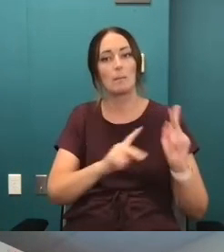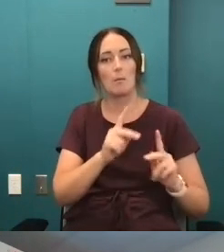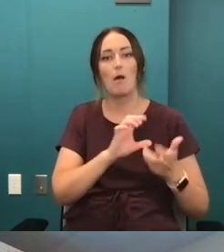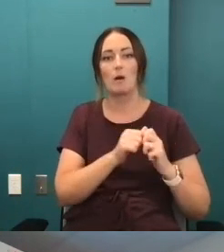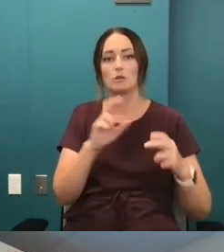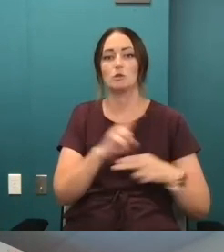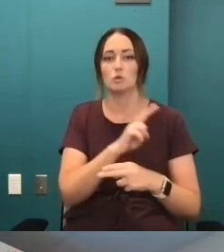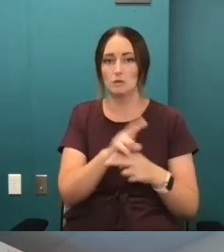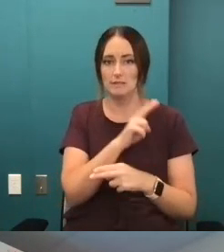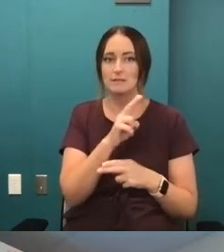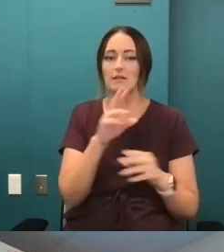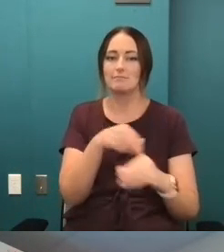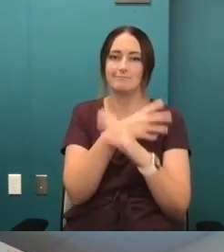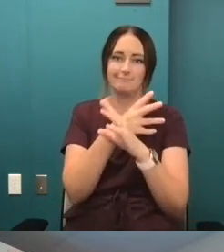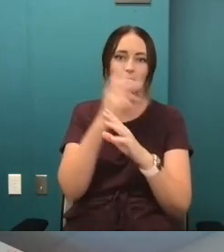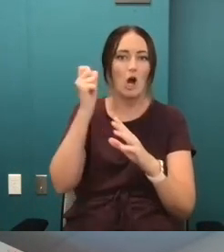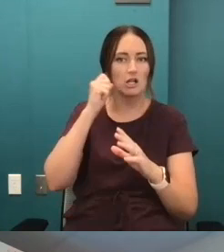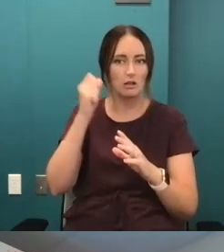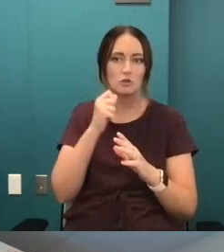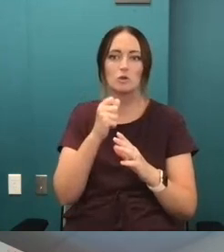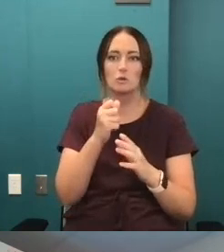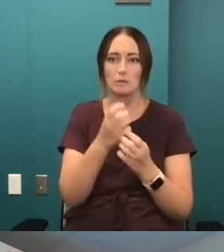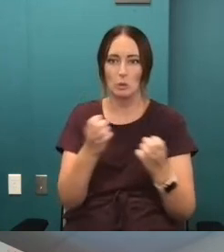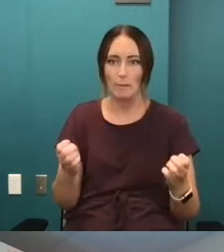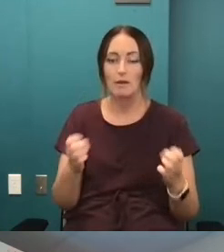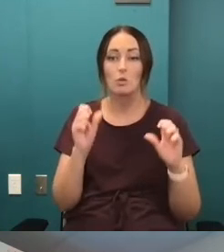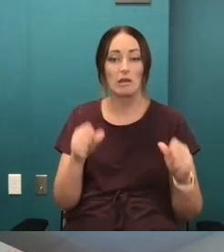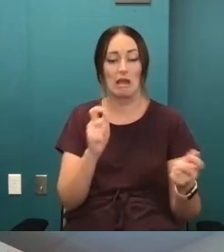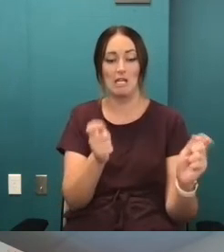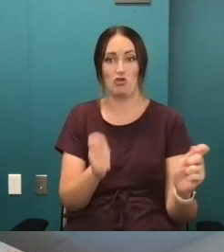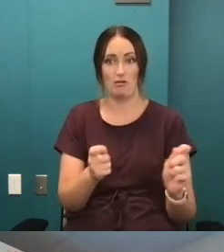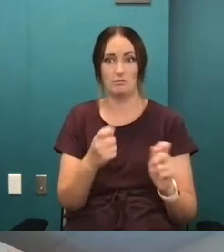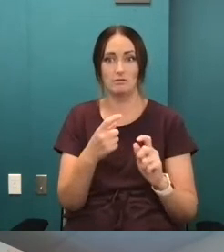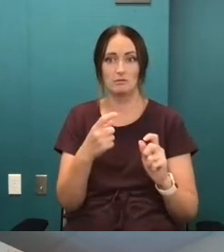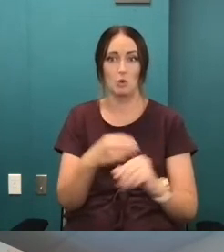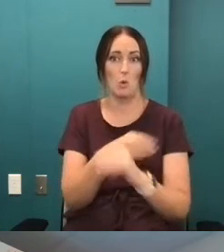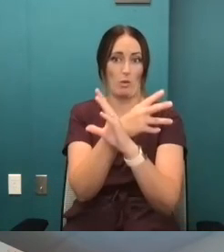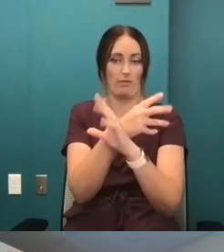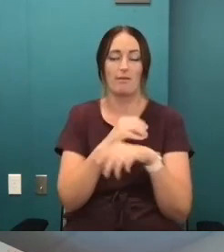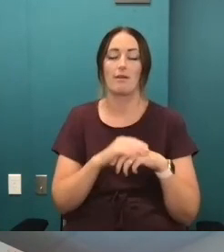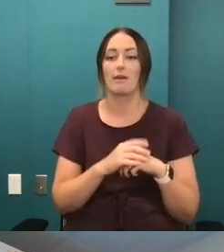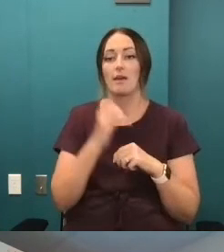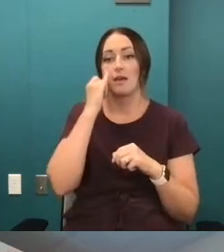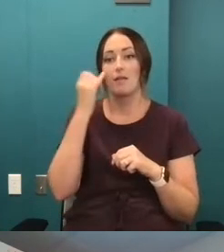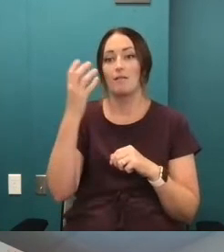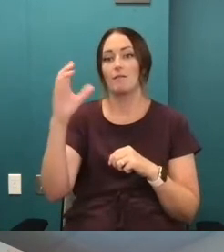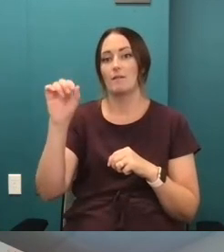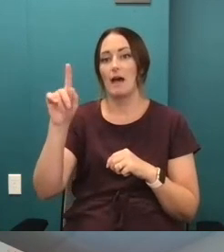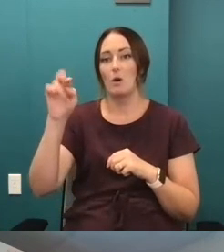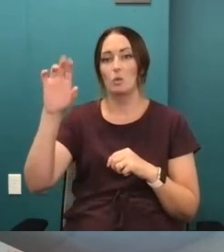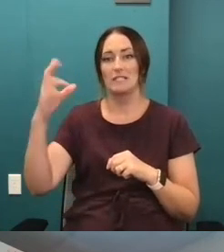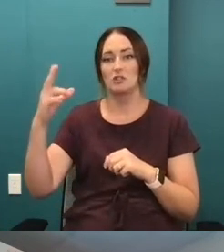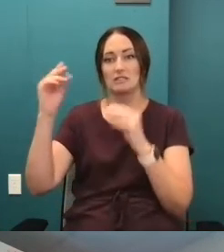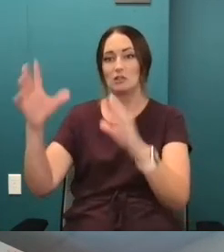equipment, program or adjust loaner hearing aids remotely. If an outreach teacher has the programming software